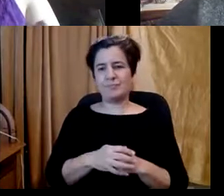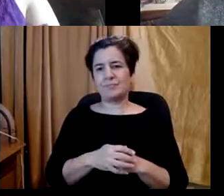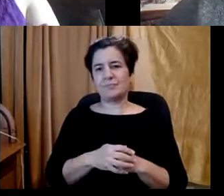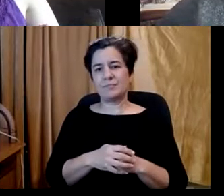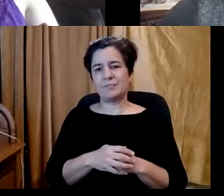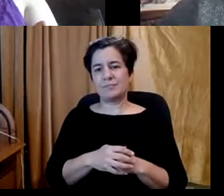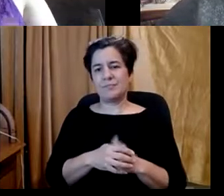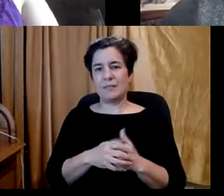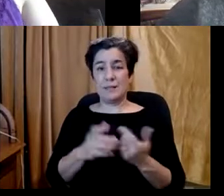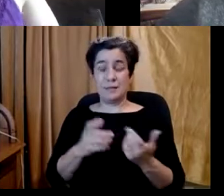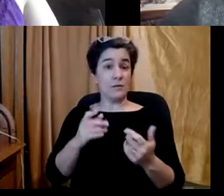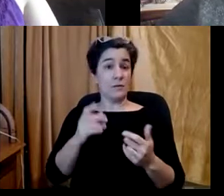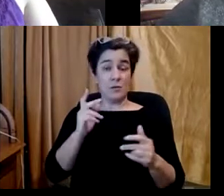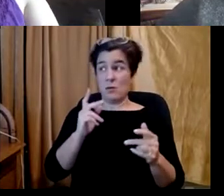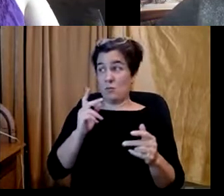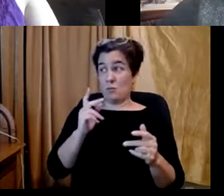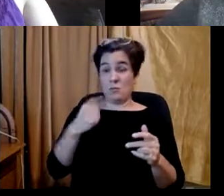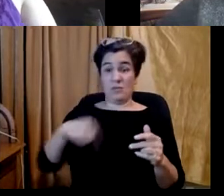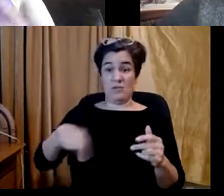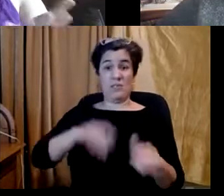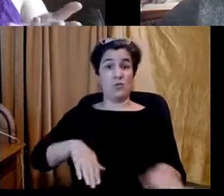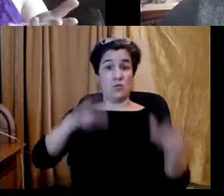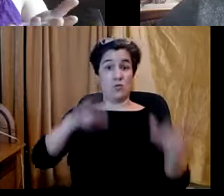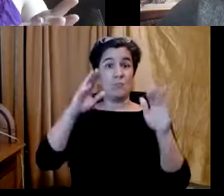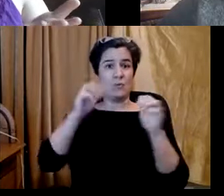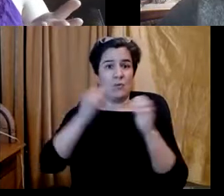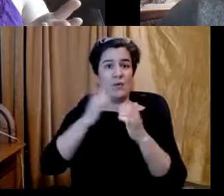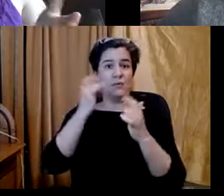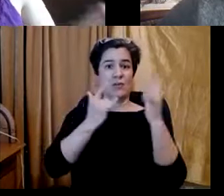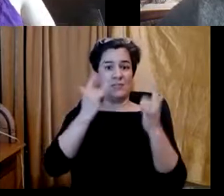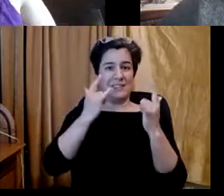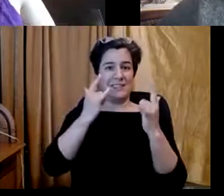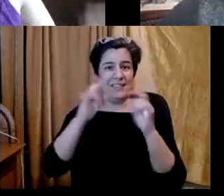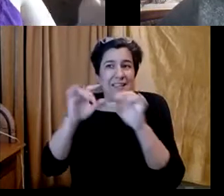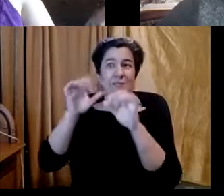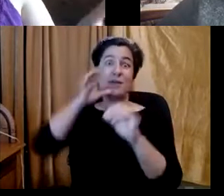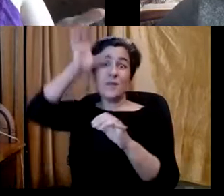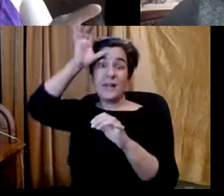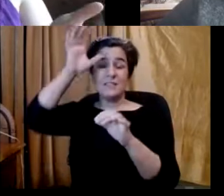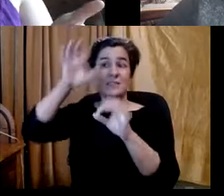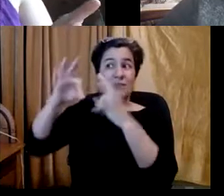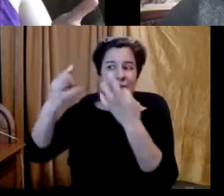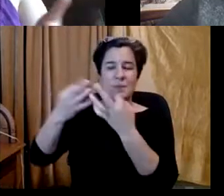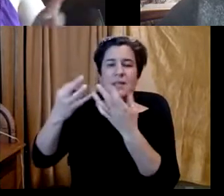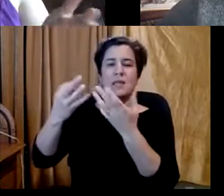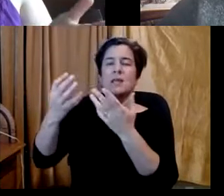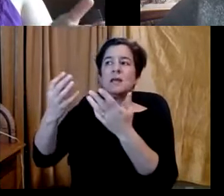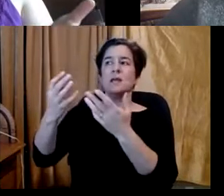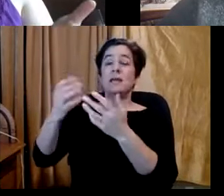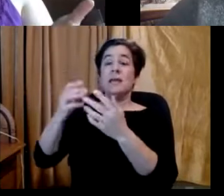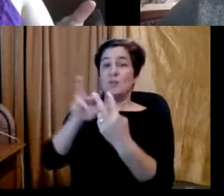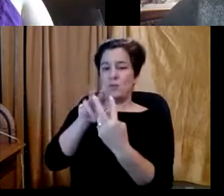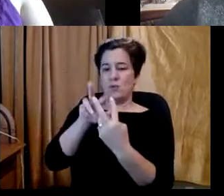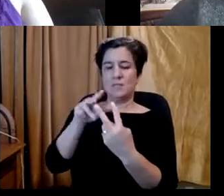with narcissistic families, I think we often either become narcissists ourselves or we are more the empathic flavor. And even for those of us that are more